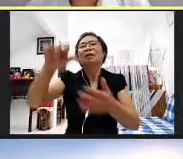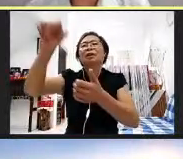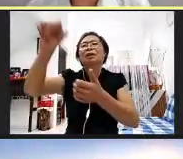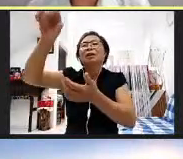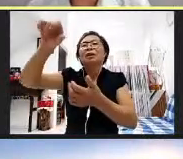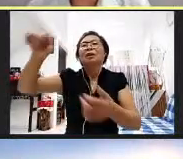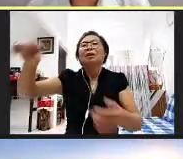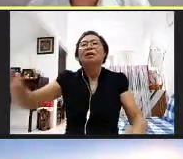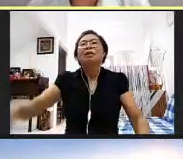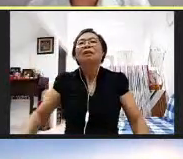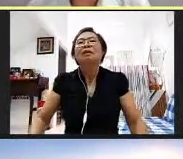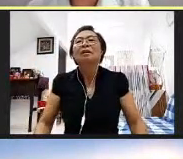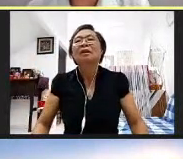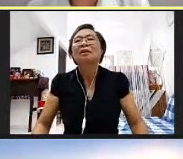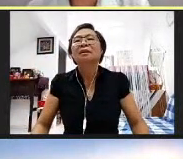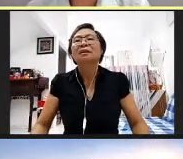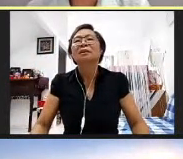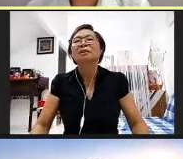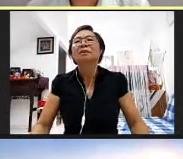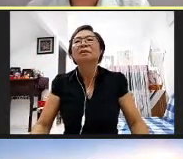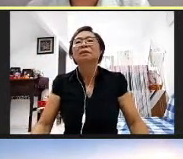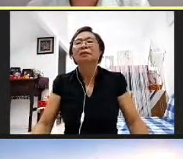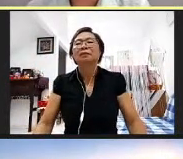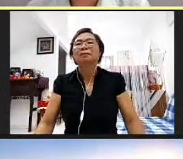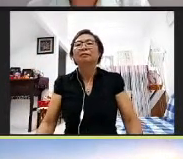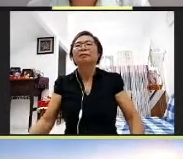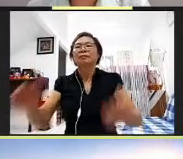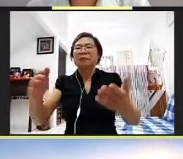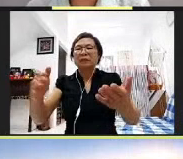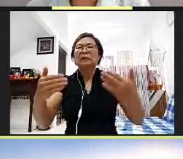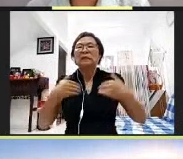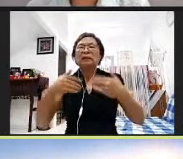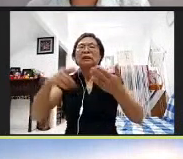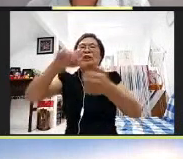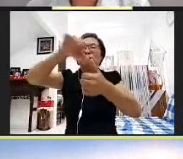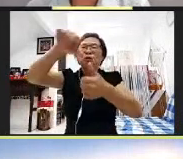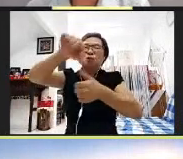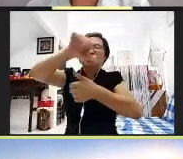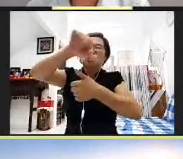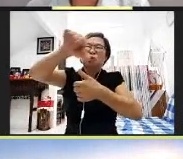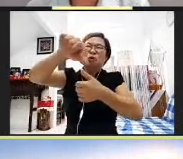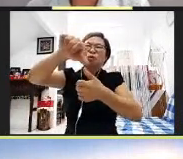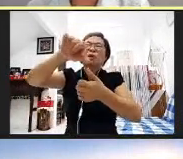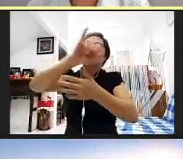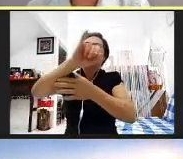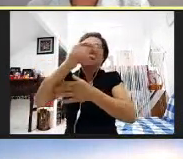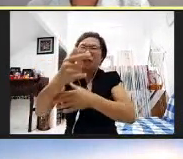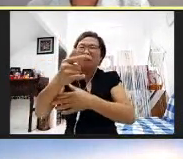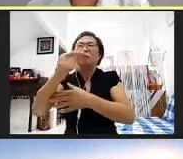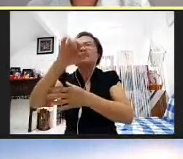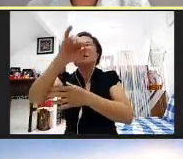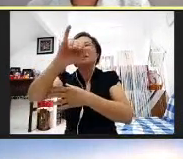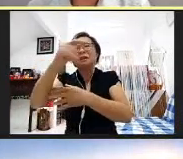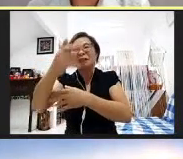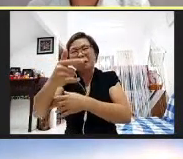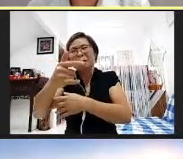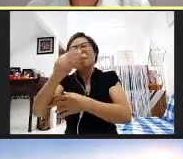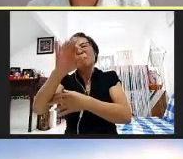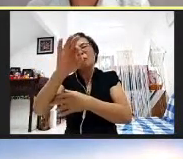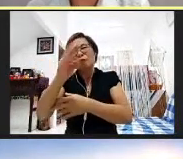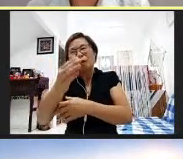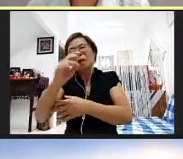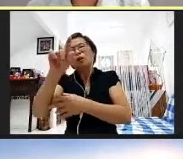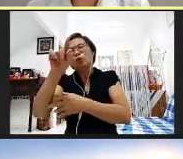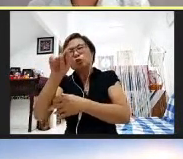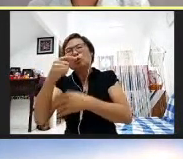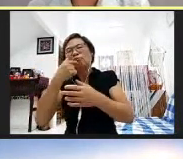about complications and death after vaccination. So now I'm frightened of vaccination. What to do